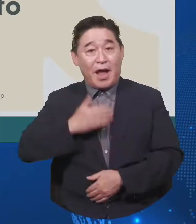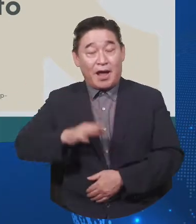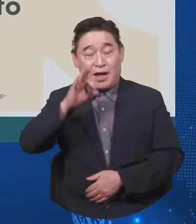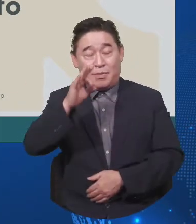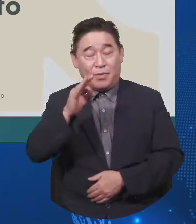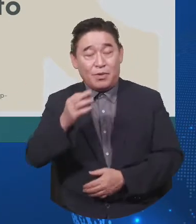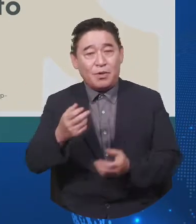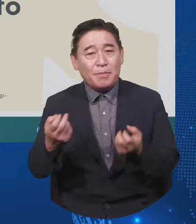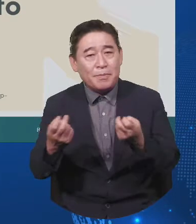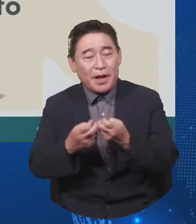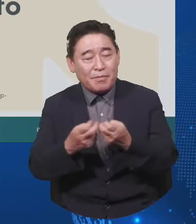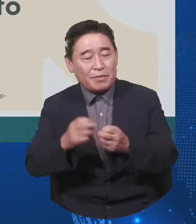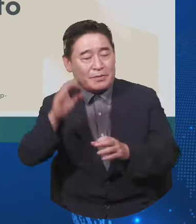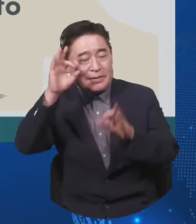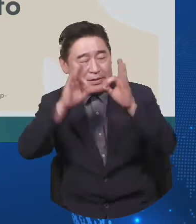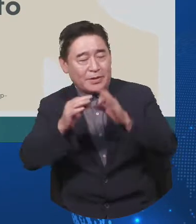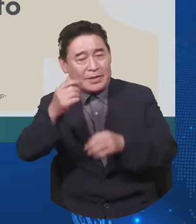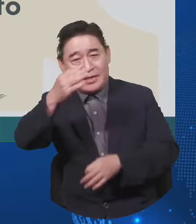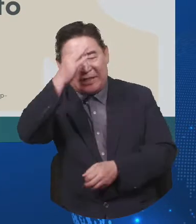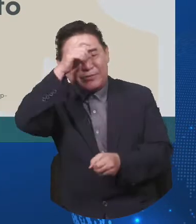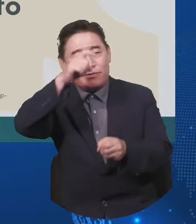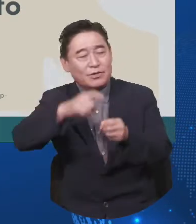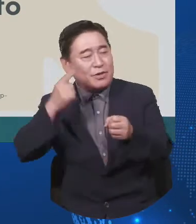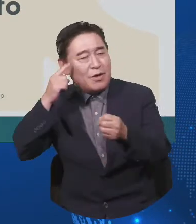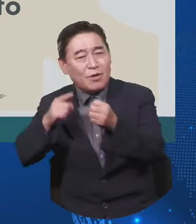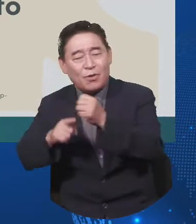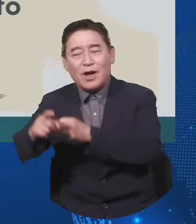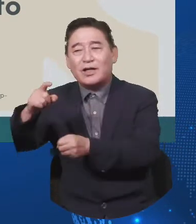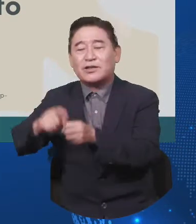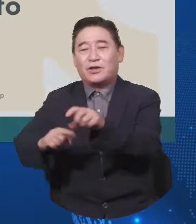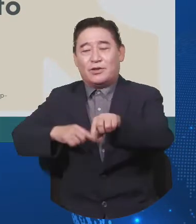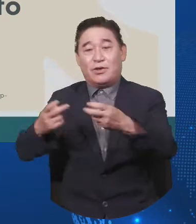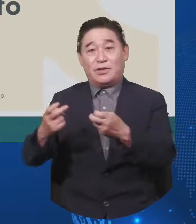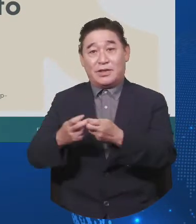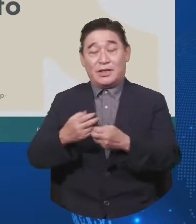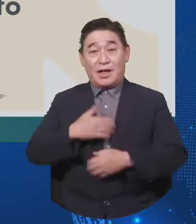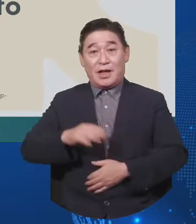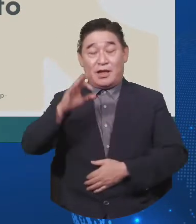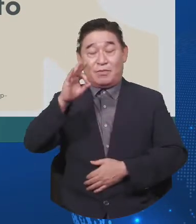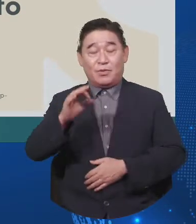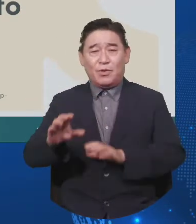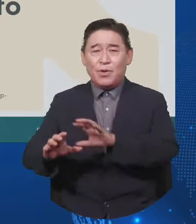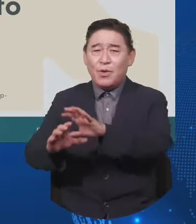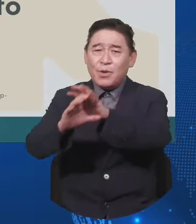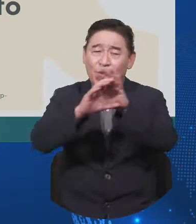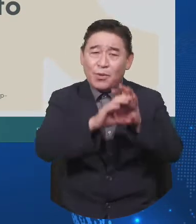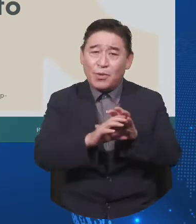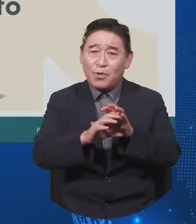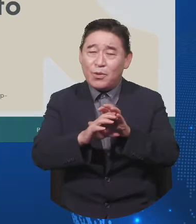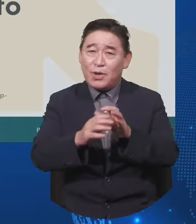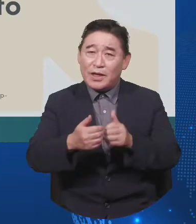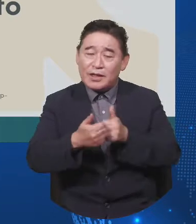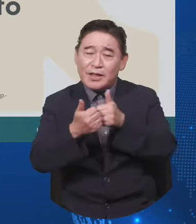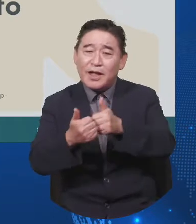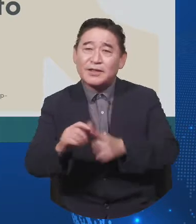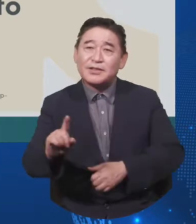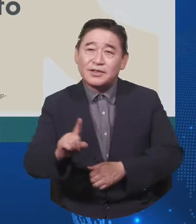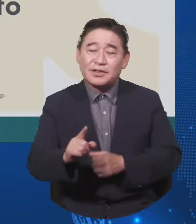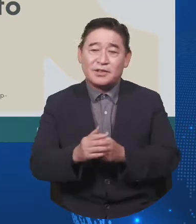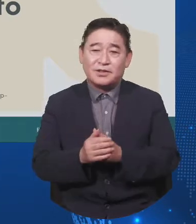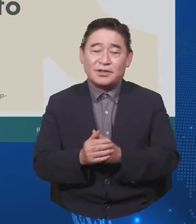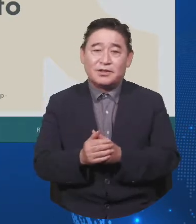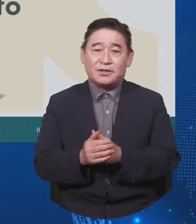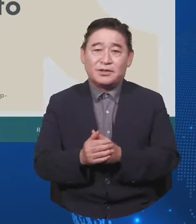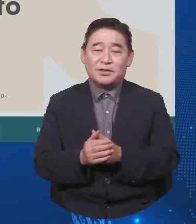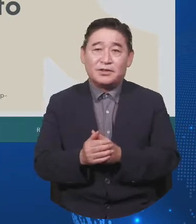scientific transfers, and broader policy responses to COVID-19 to identify whether such cooperation had